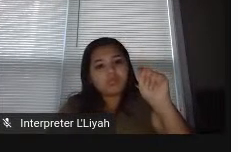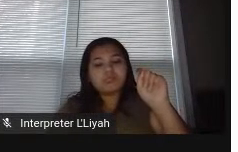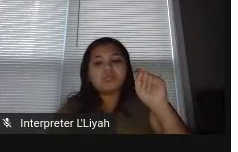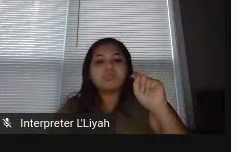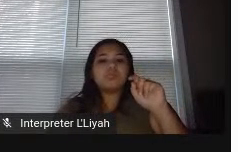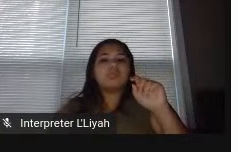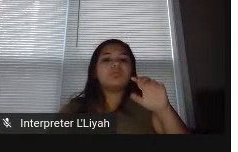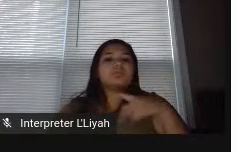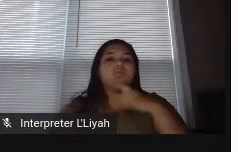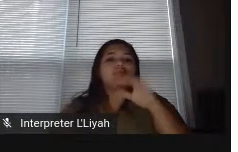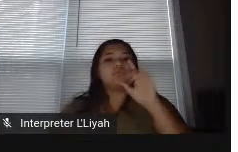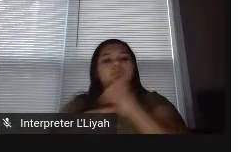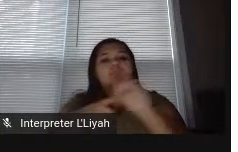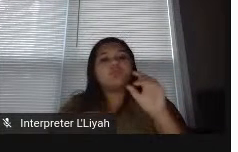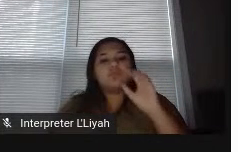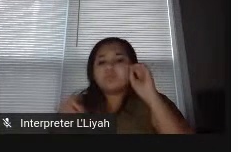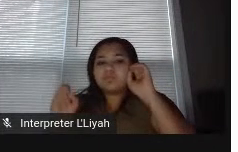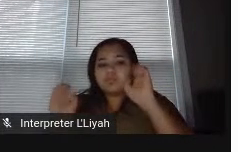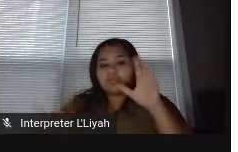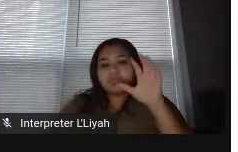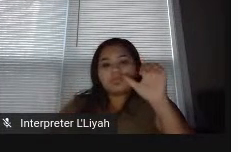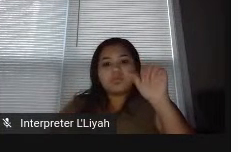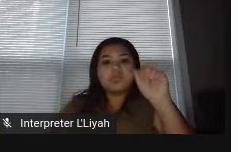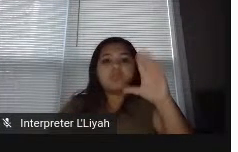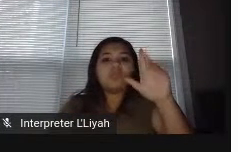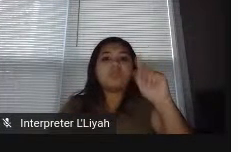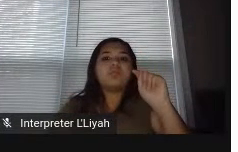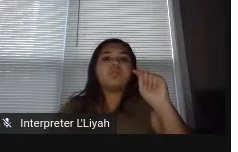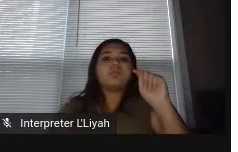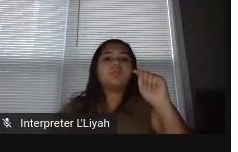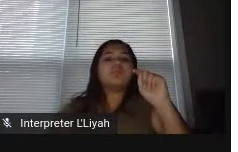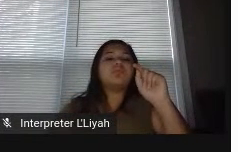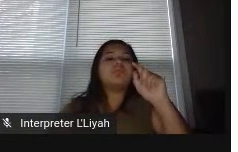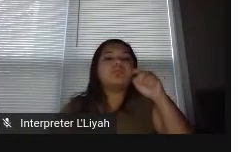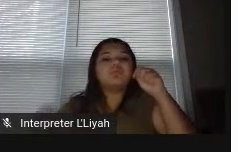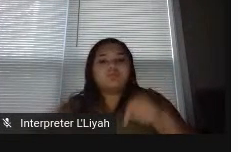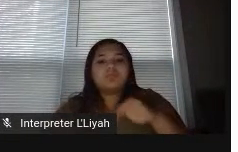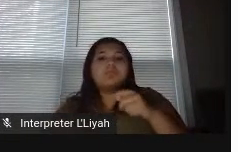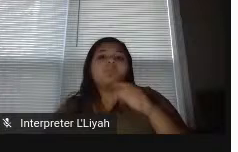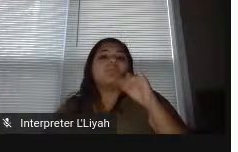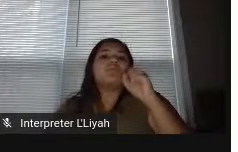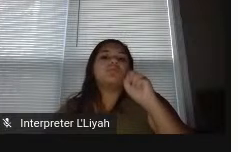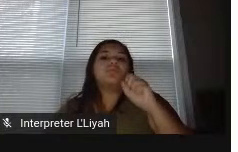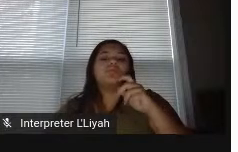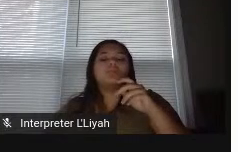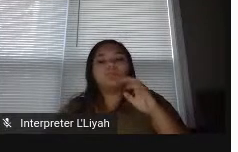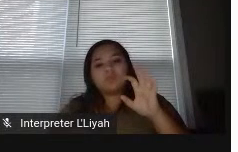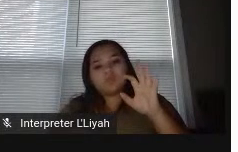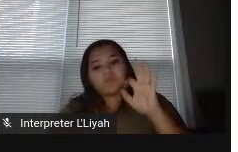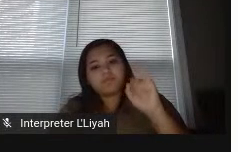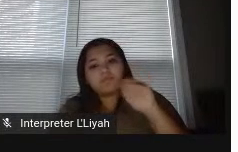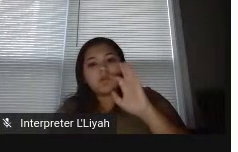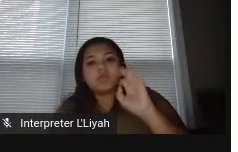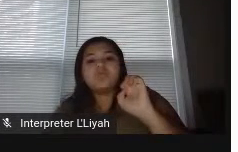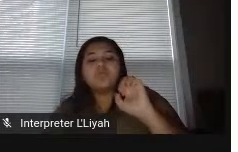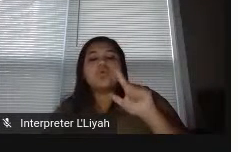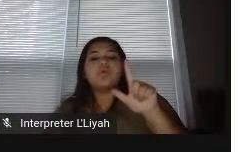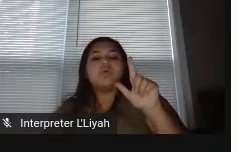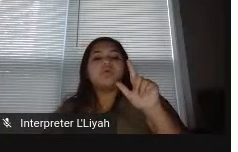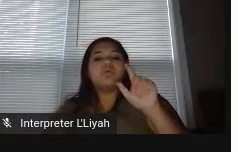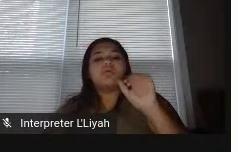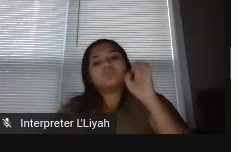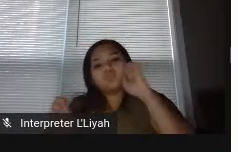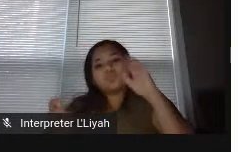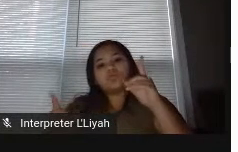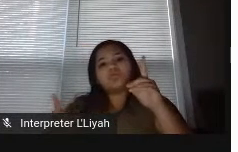the Individual with Disability Education Act. This is a federal special education